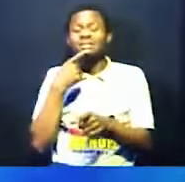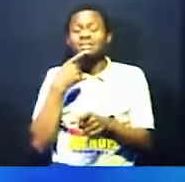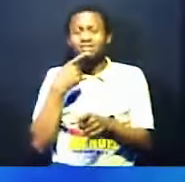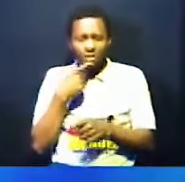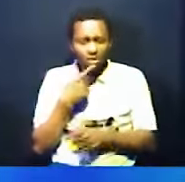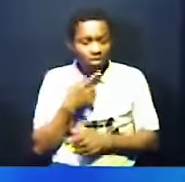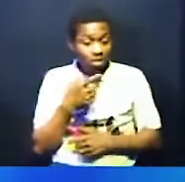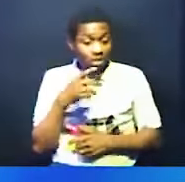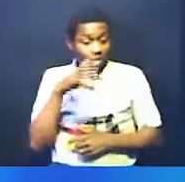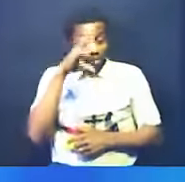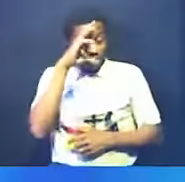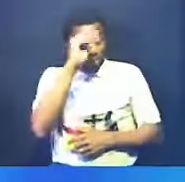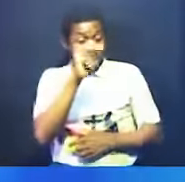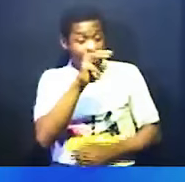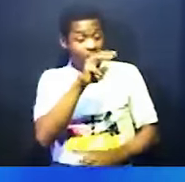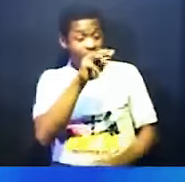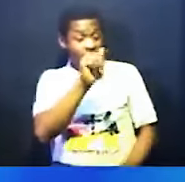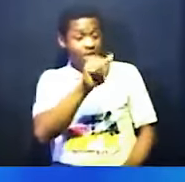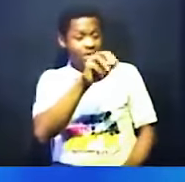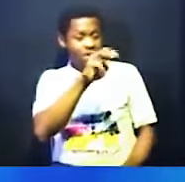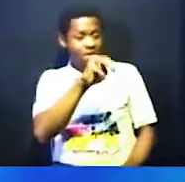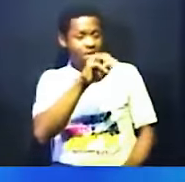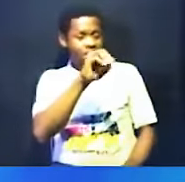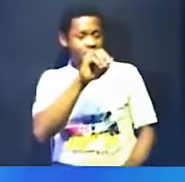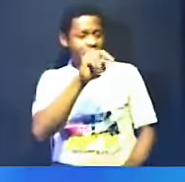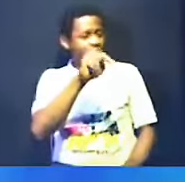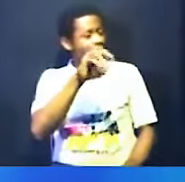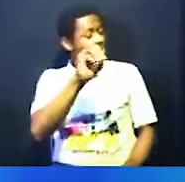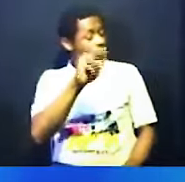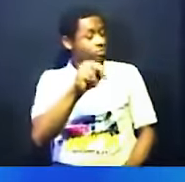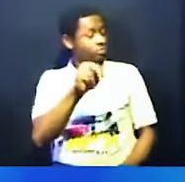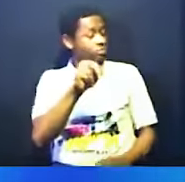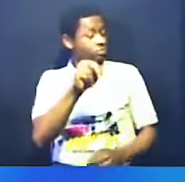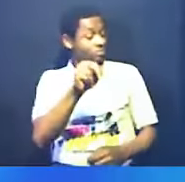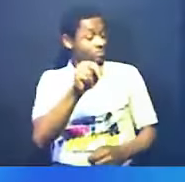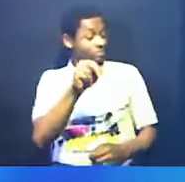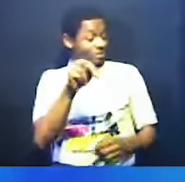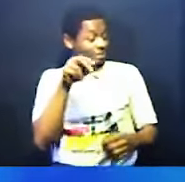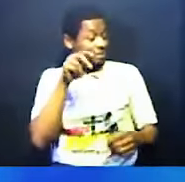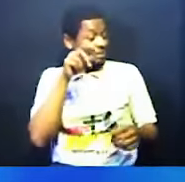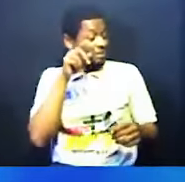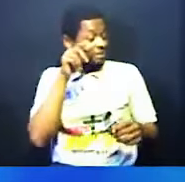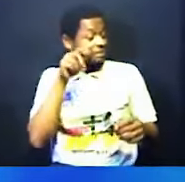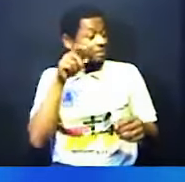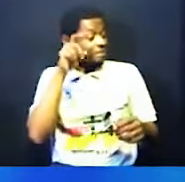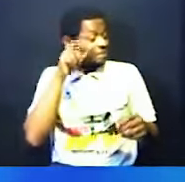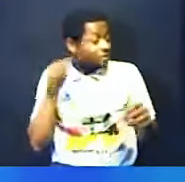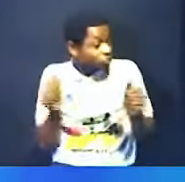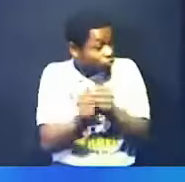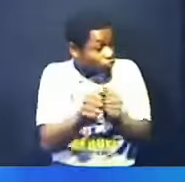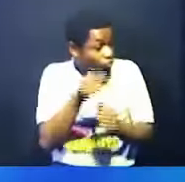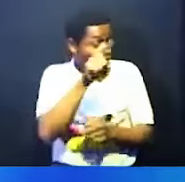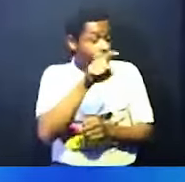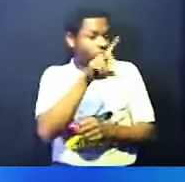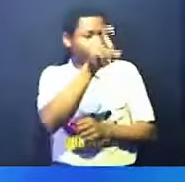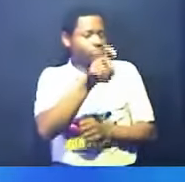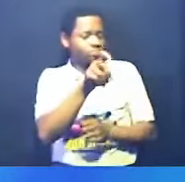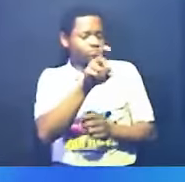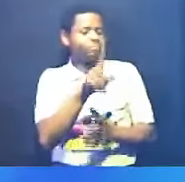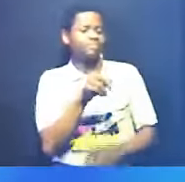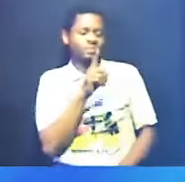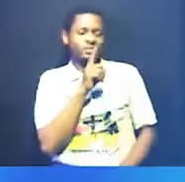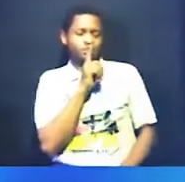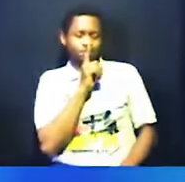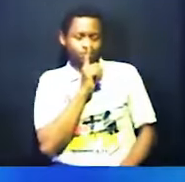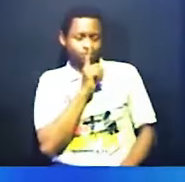Amnon your brother been with you? Be quiet for now. My sister, he is your brother. Don't